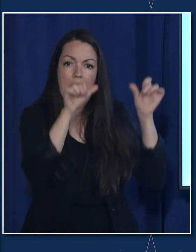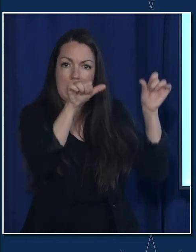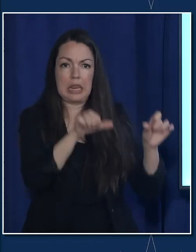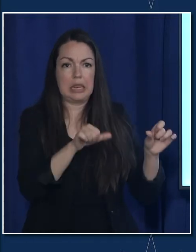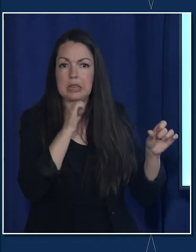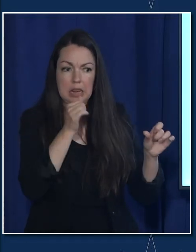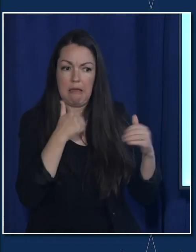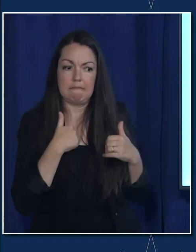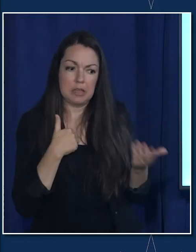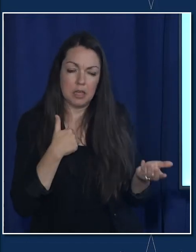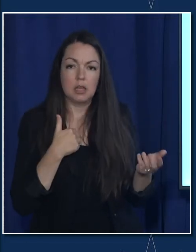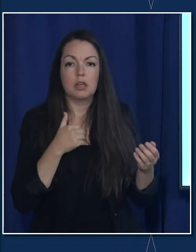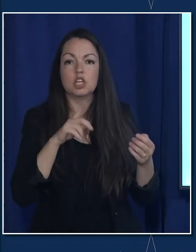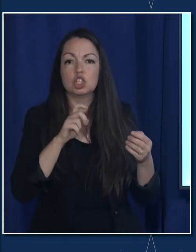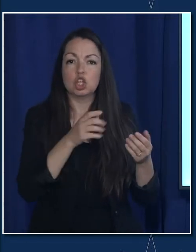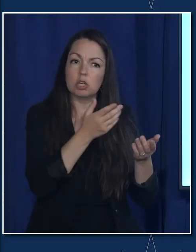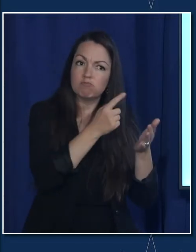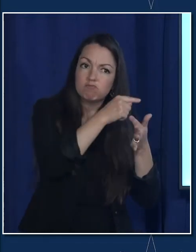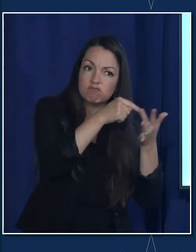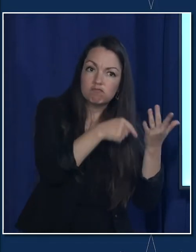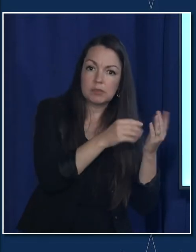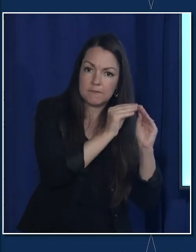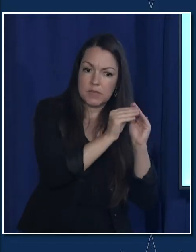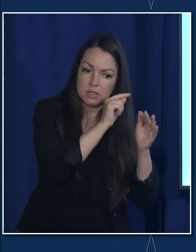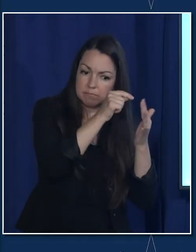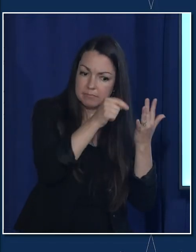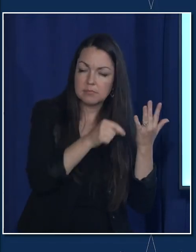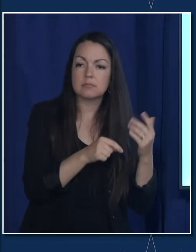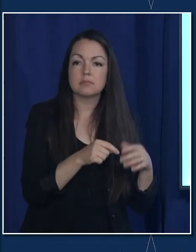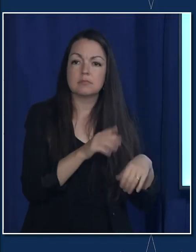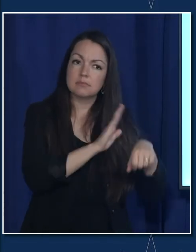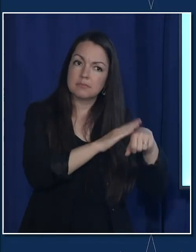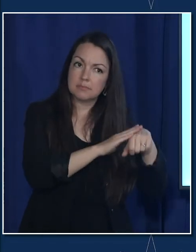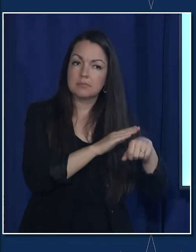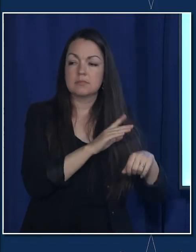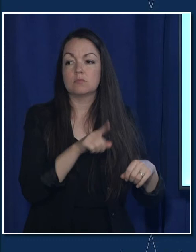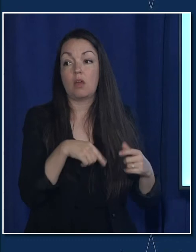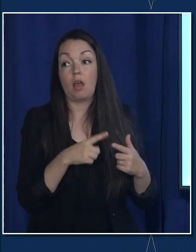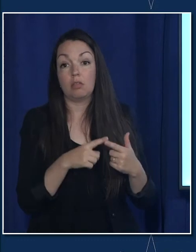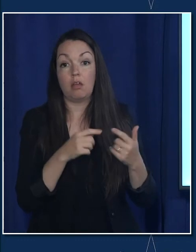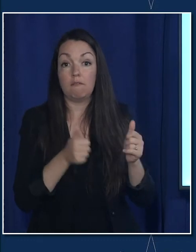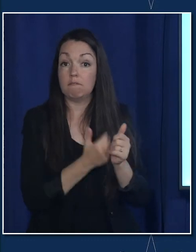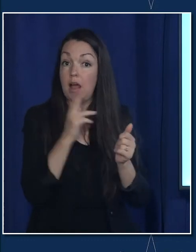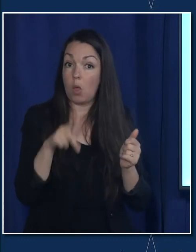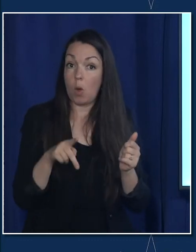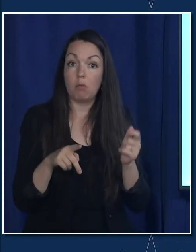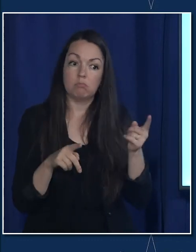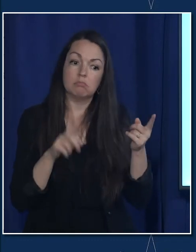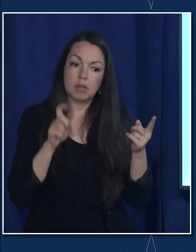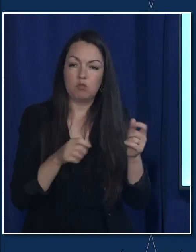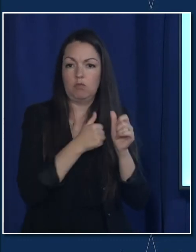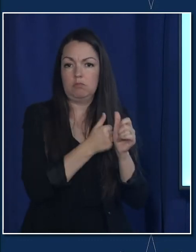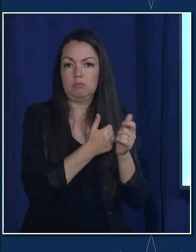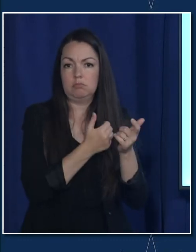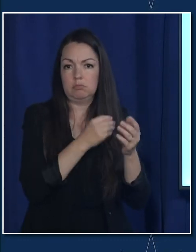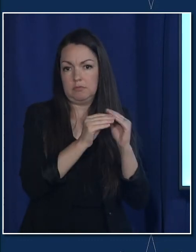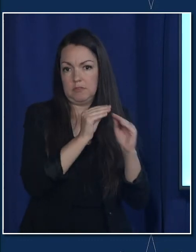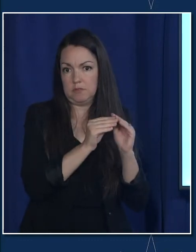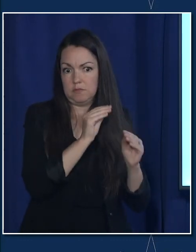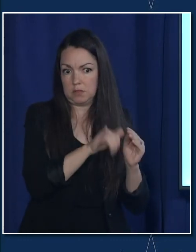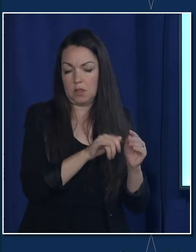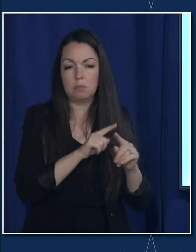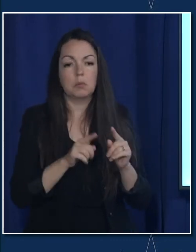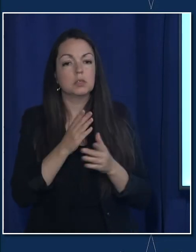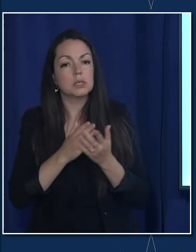yet, but nevertheless, they were given a notice to correct, and then on follow-up need to have corrected that. But then the establishments